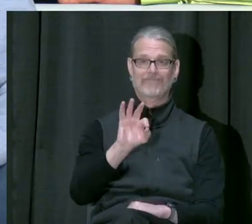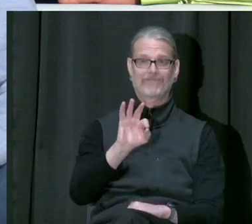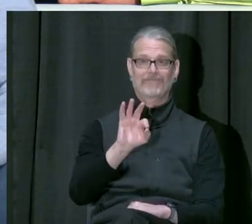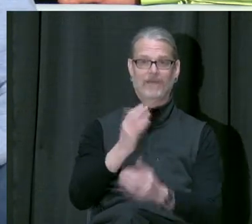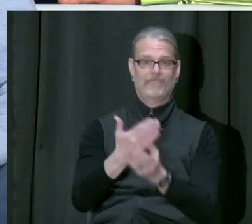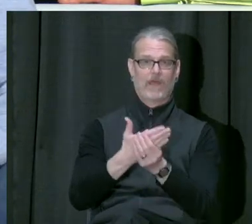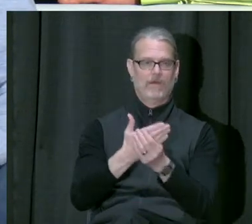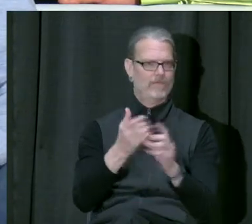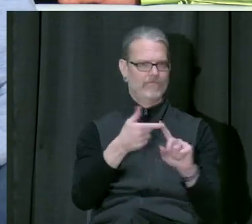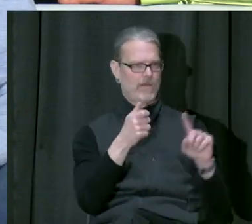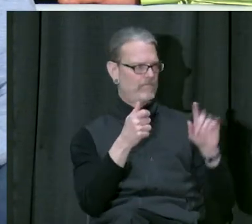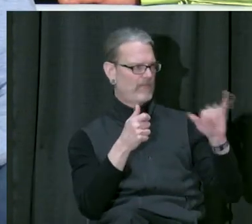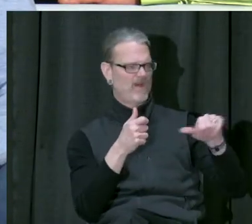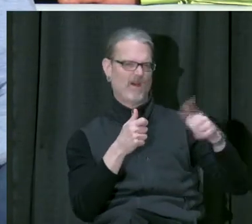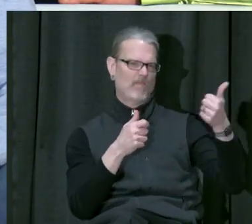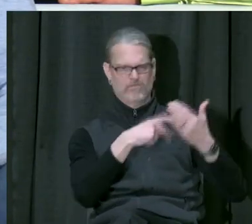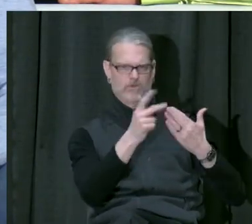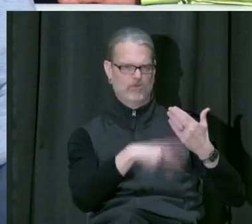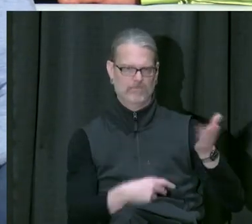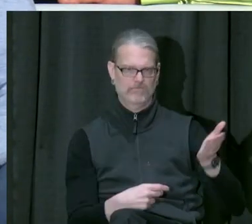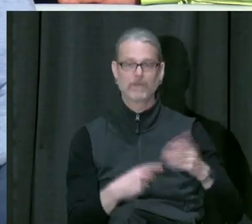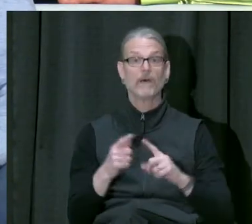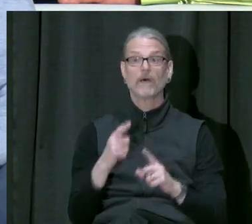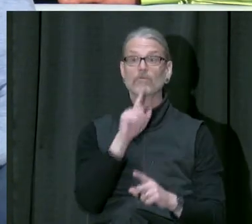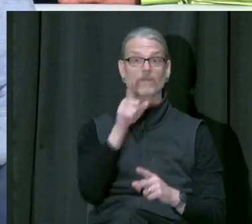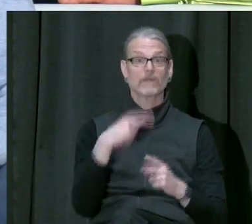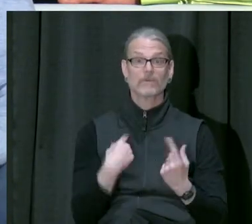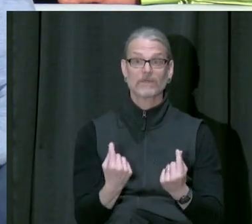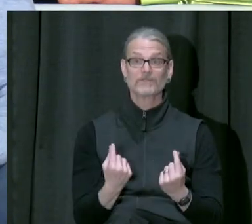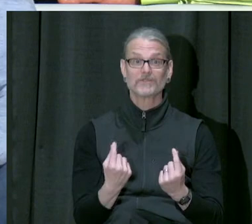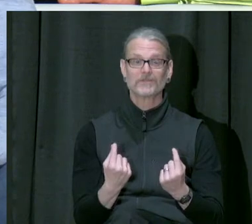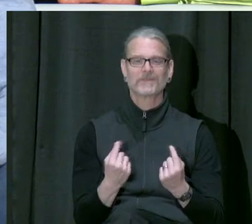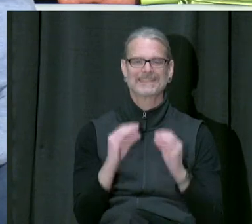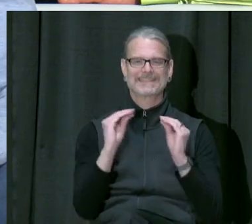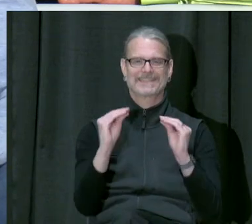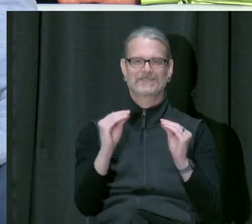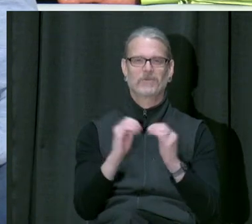is. But what I'm really gonna do is teach you how to use